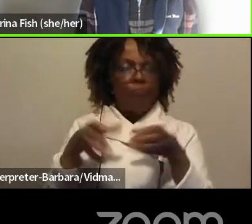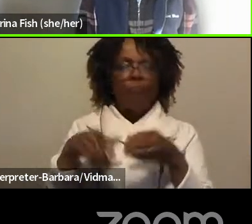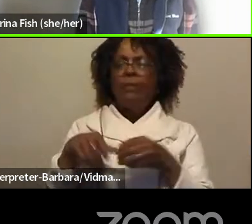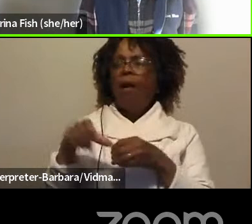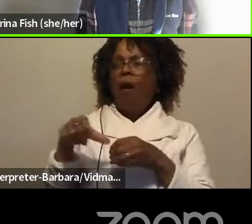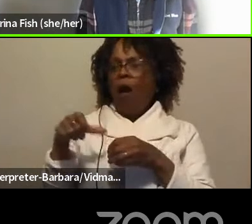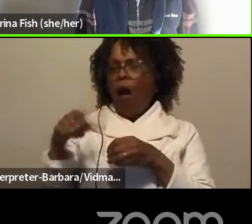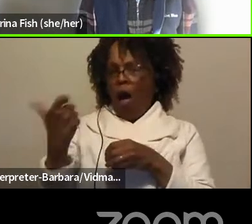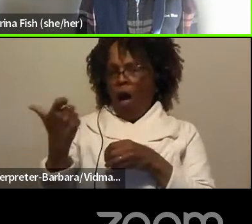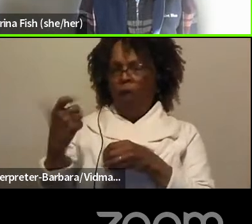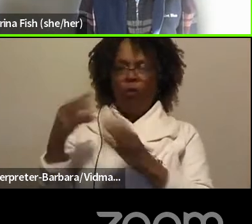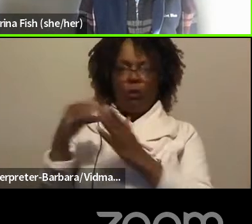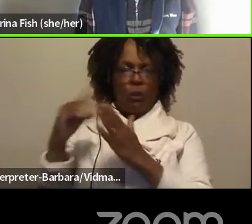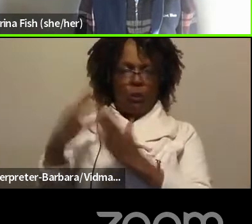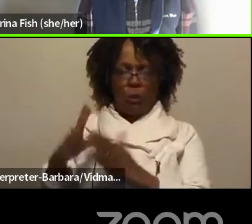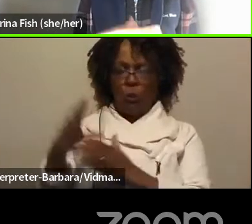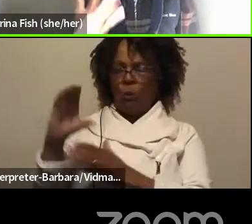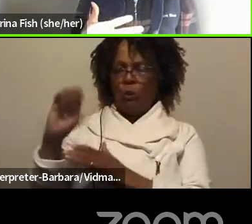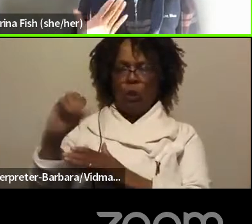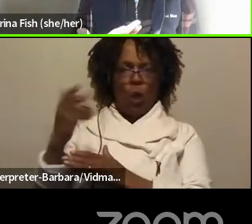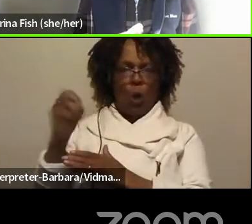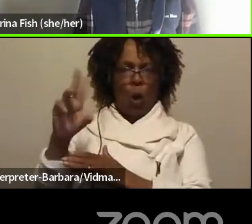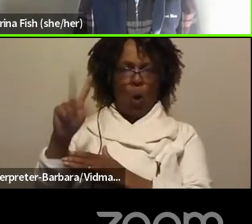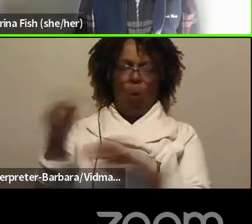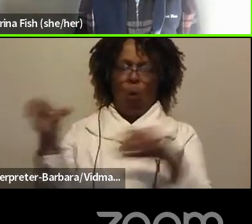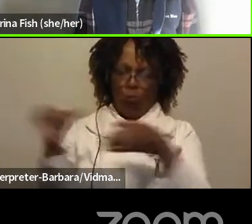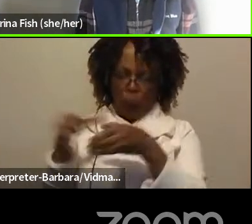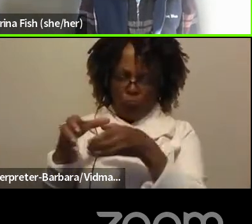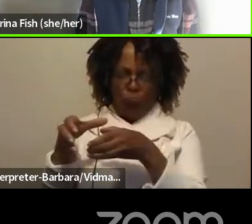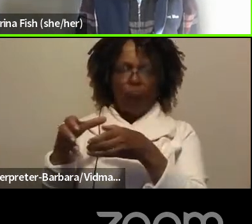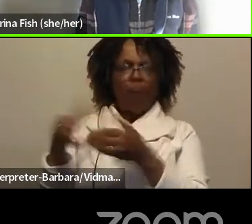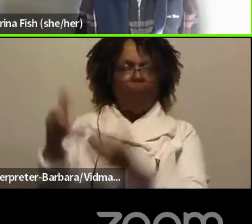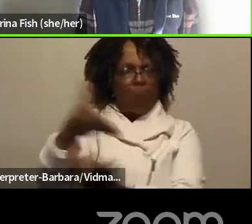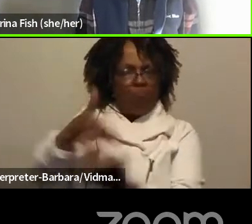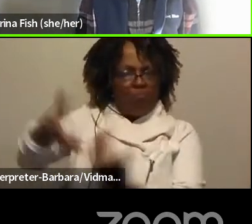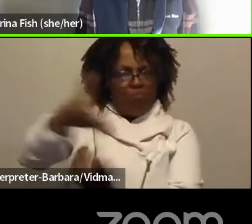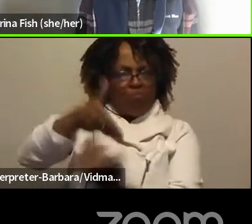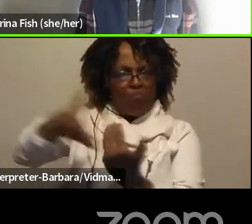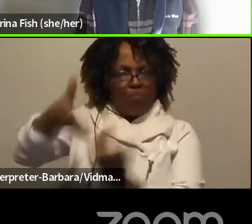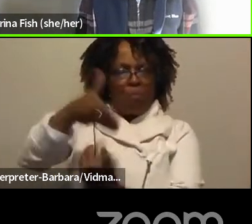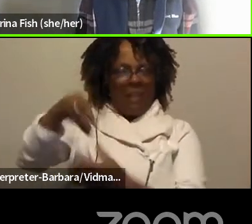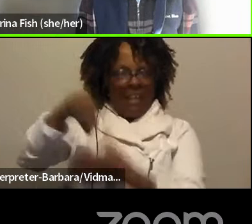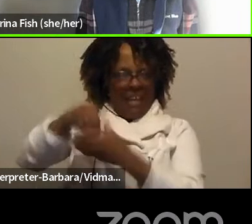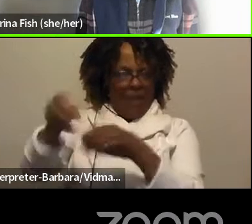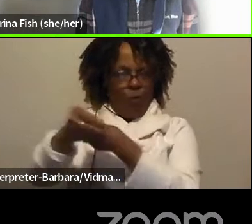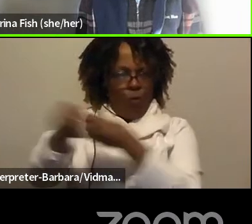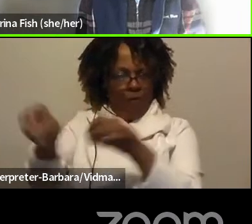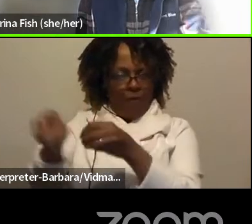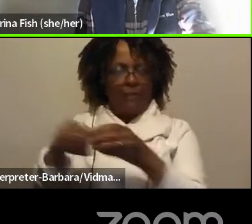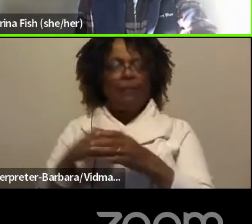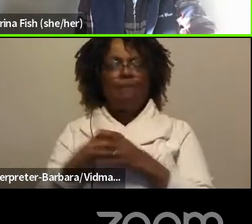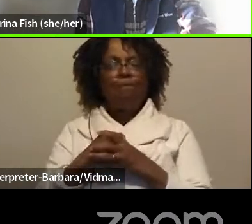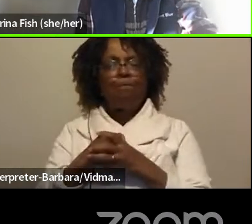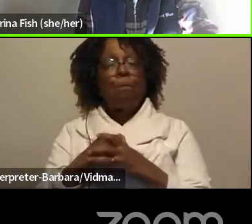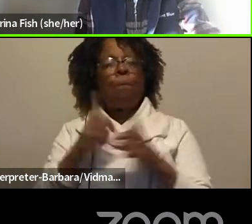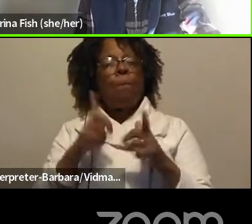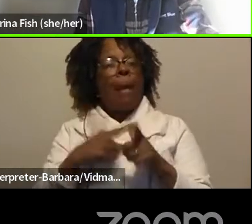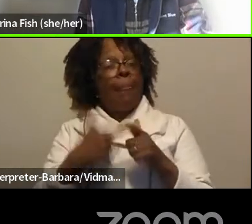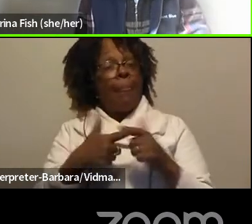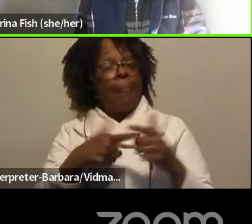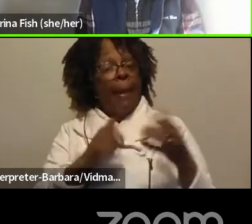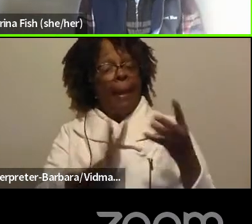cohort, and it was really nice to get them, know them outside of the office space. And then the second